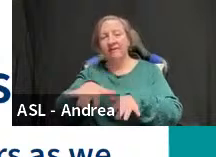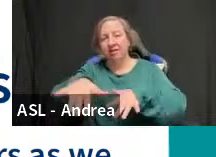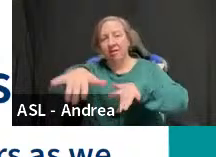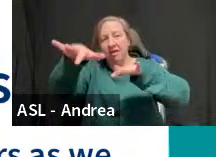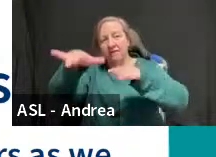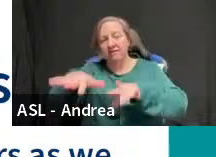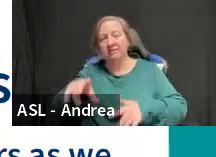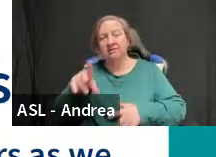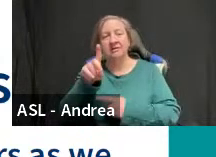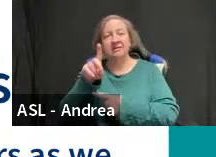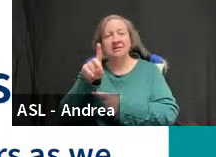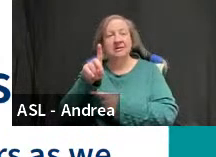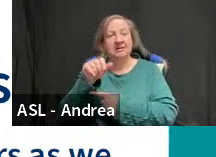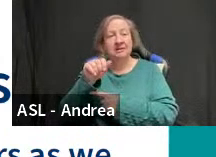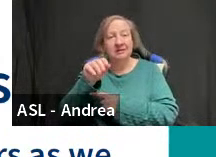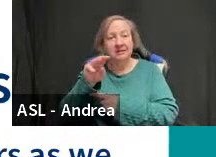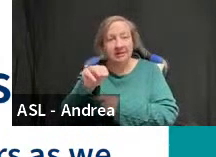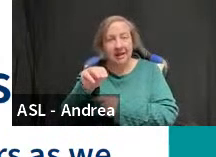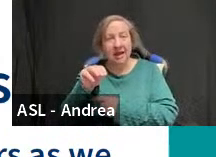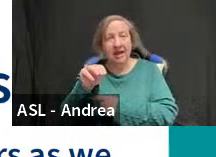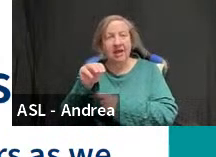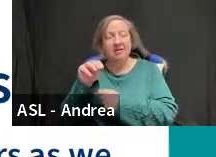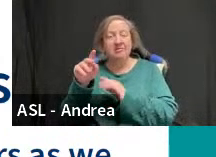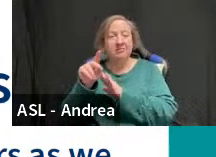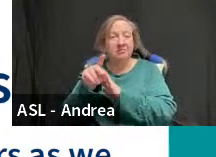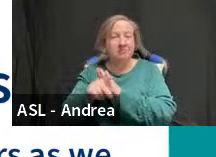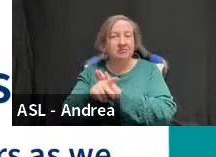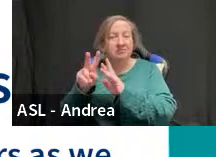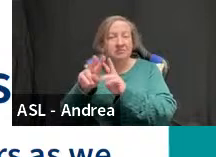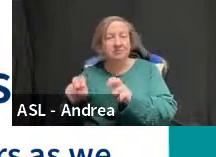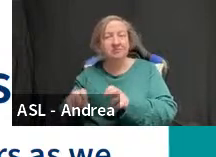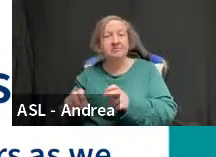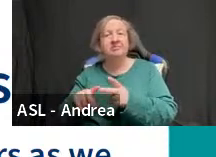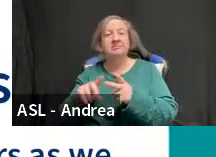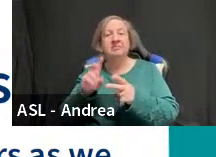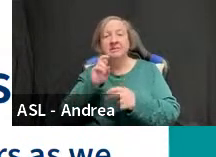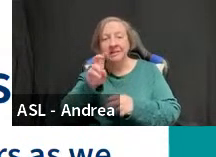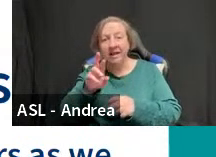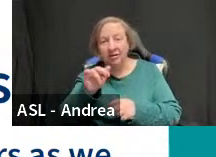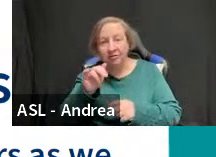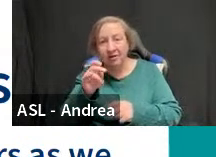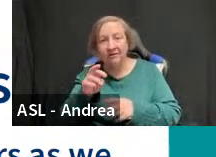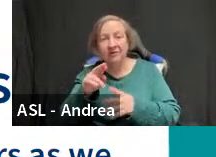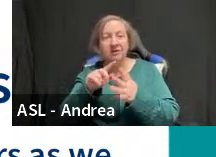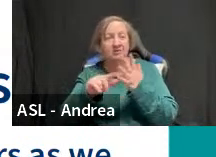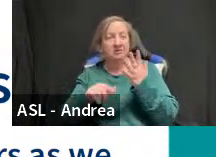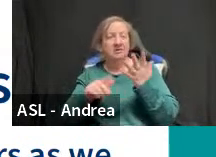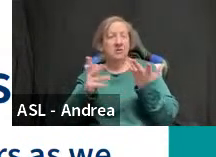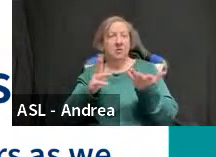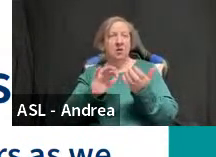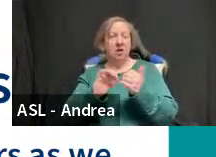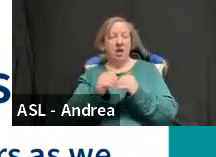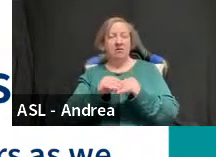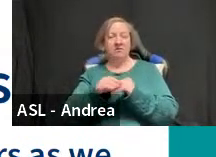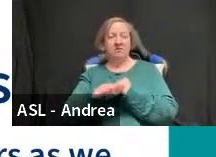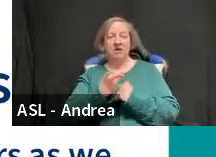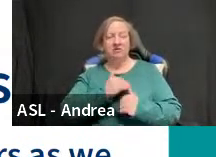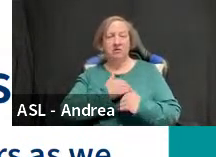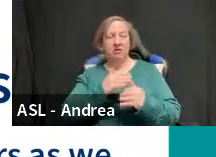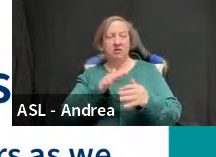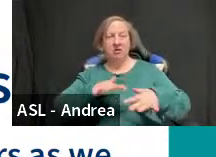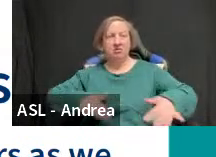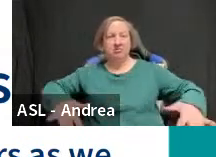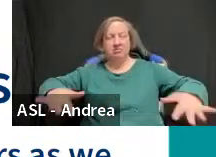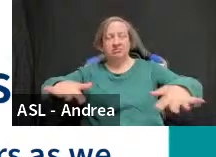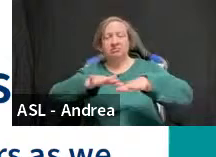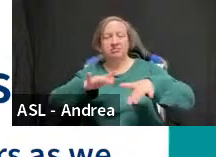River are some that are being looked at and conducted. So what does that mean for our site? How do we handle that? And so we've been